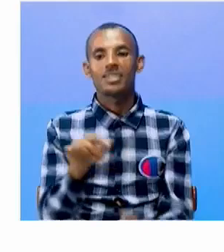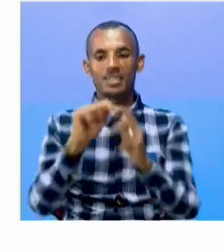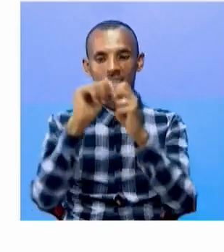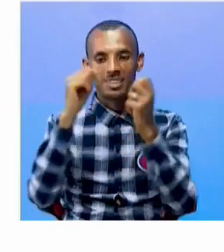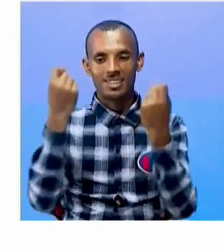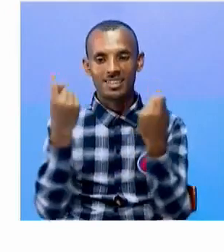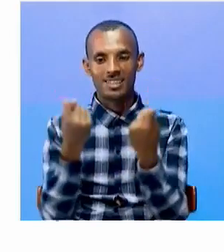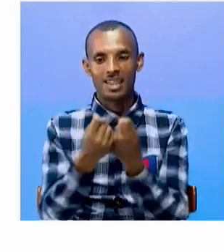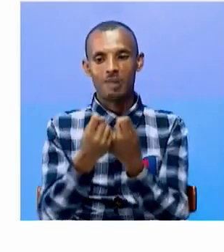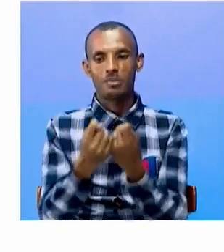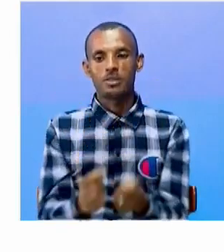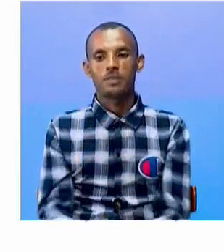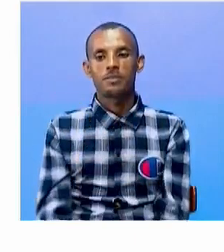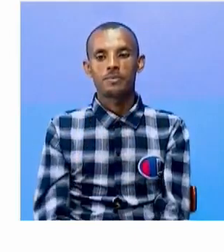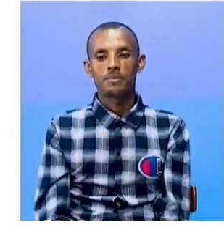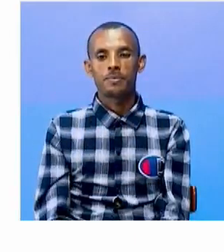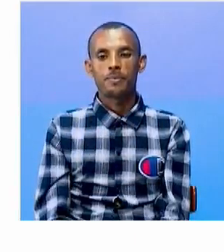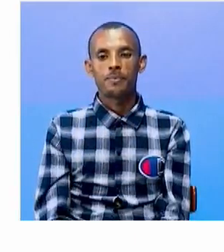Like